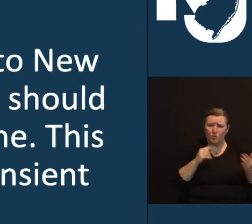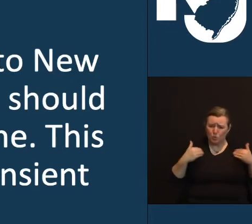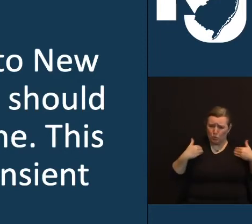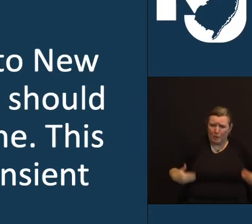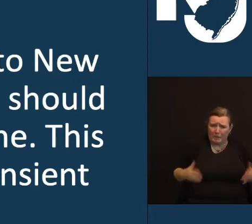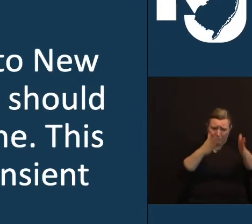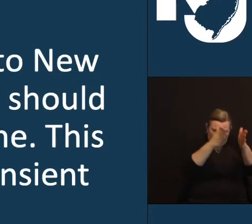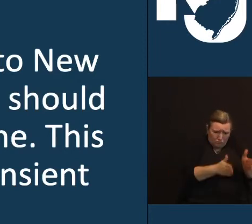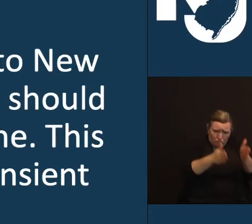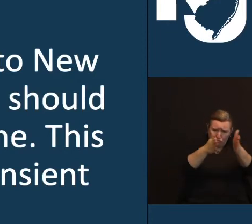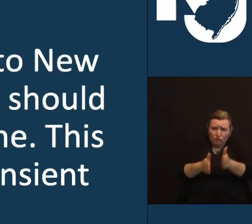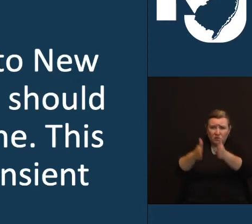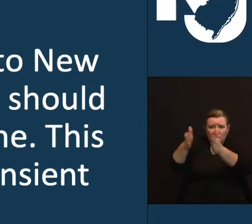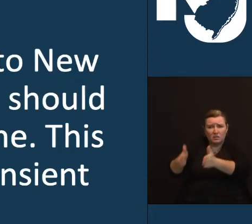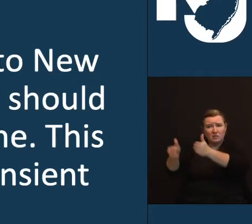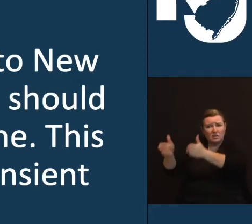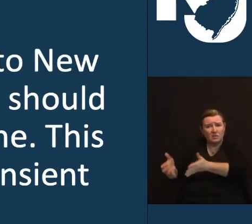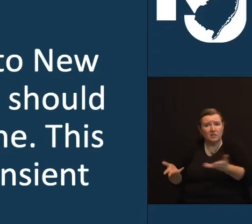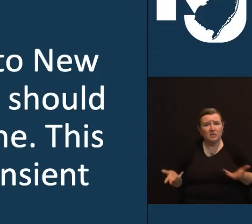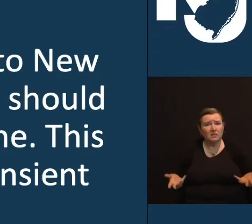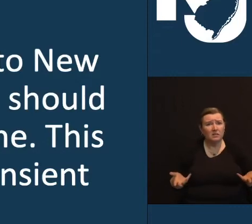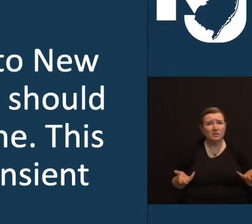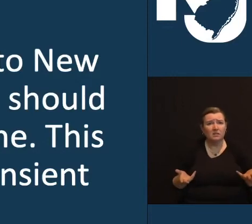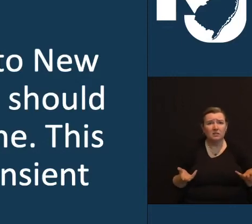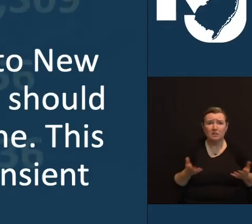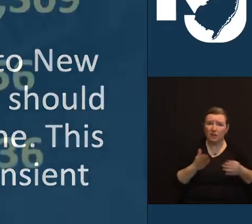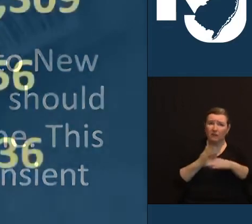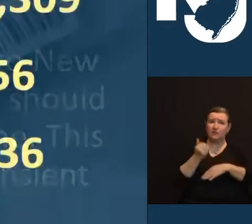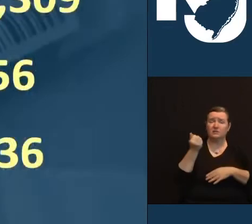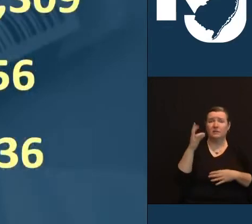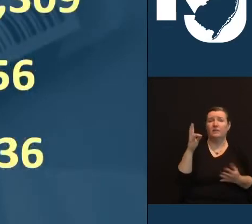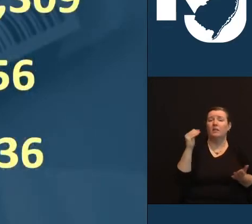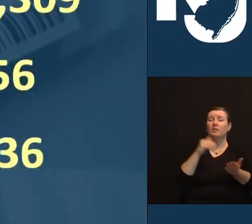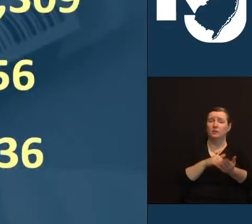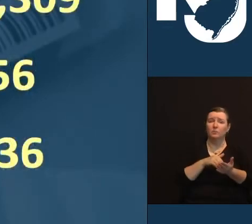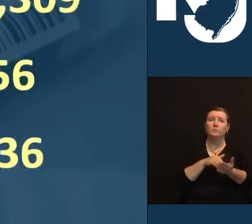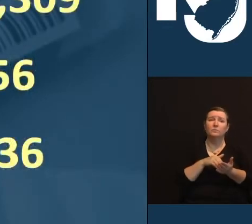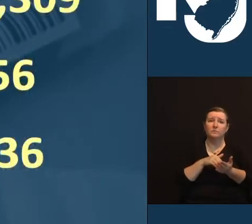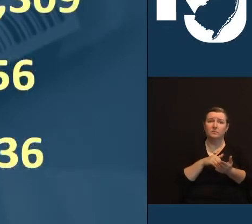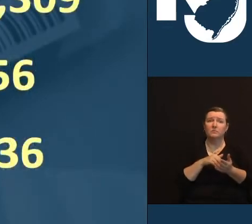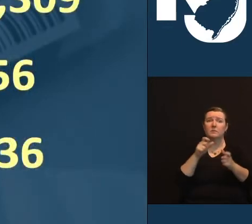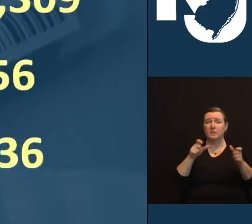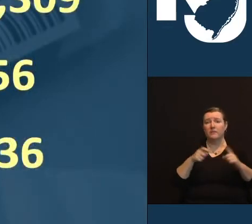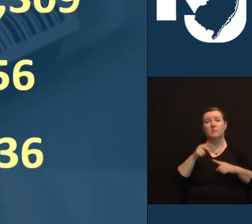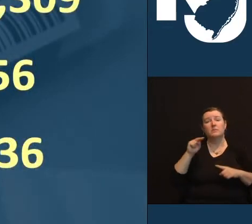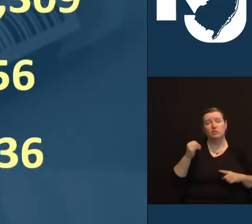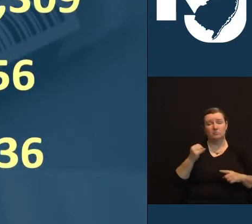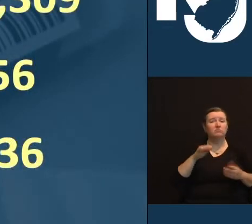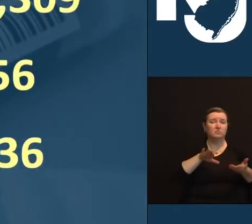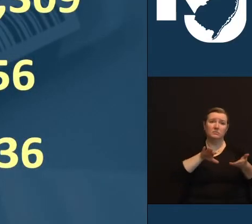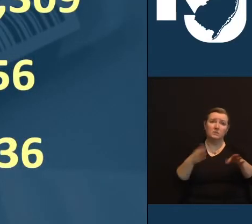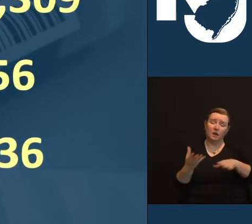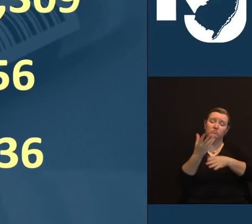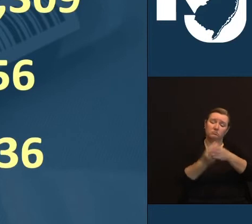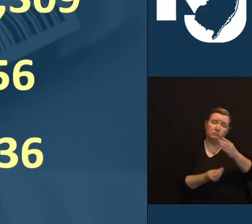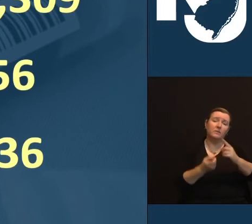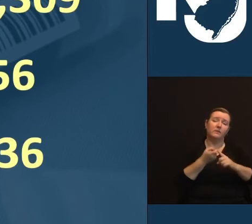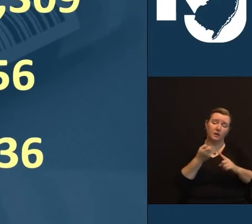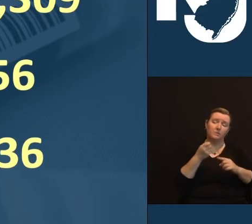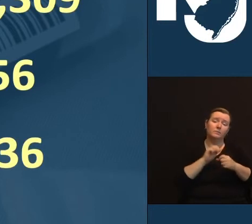than 17,000 New Jerseyans who have died because of this virus, either confirmed or probable.